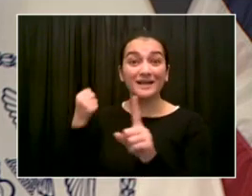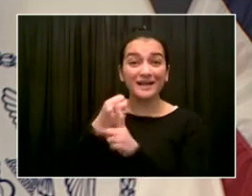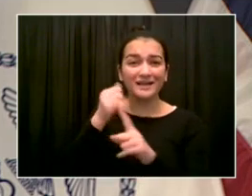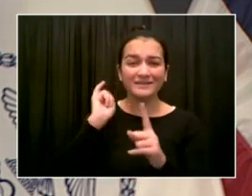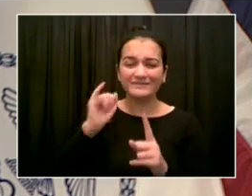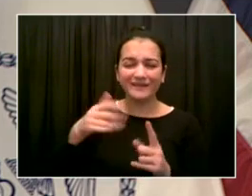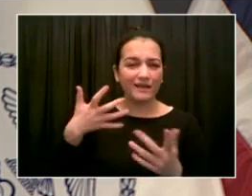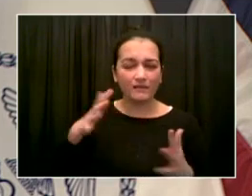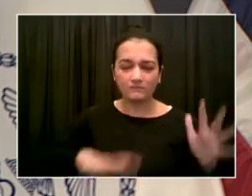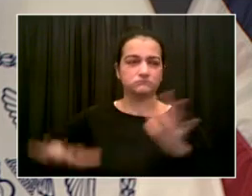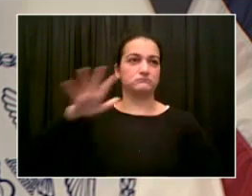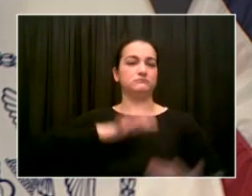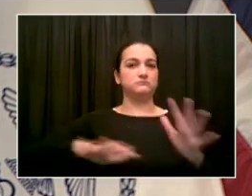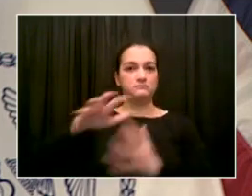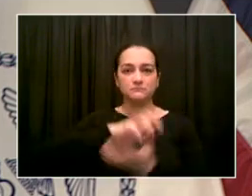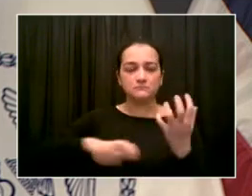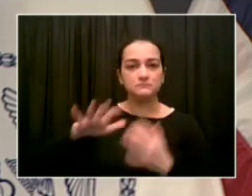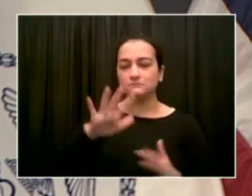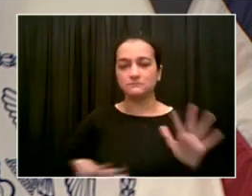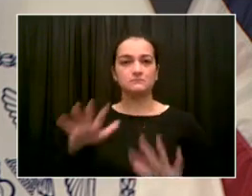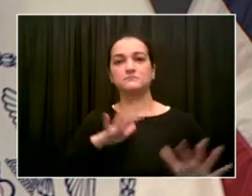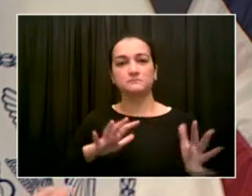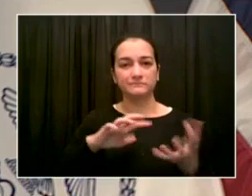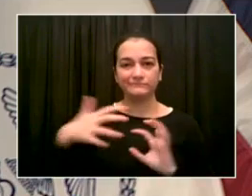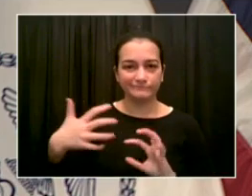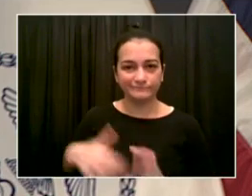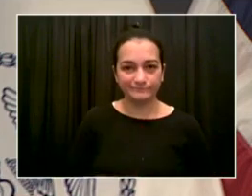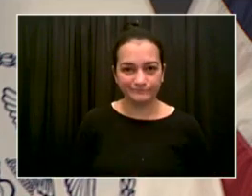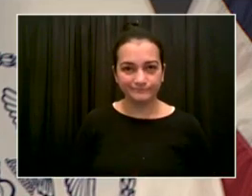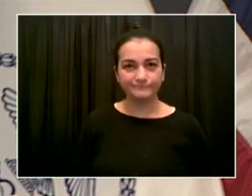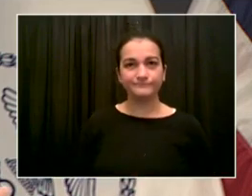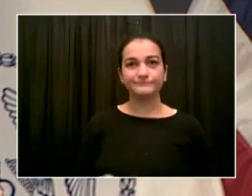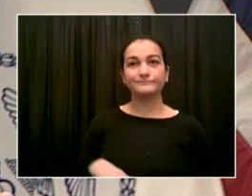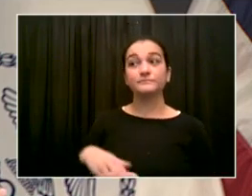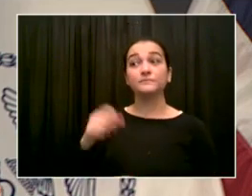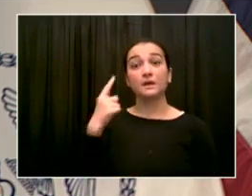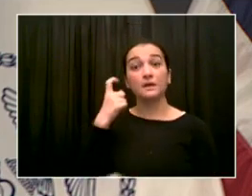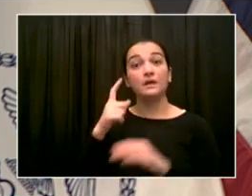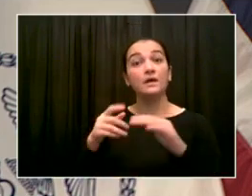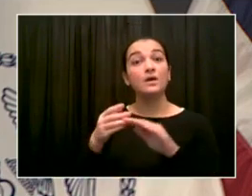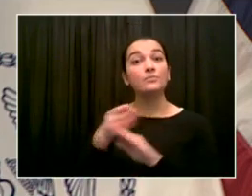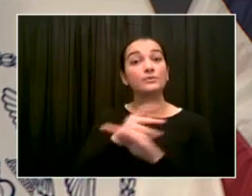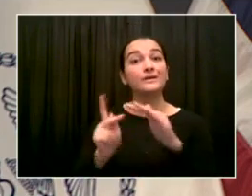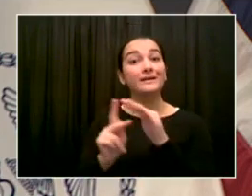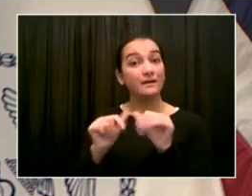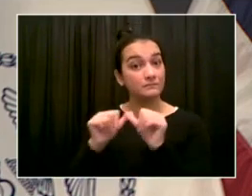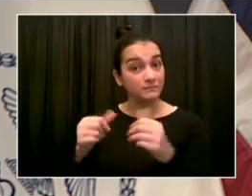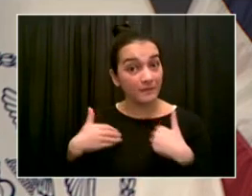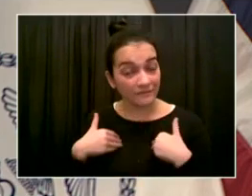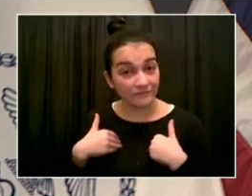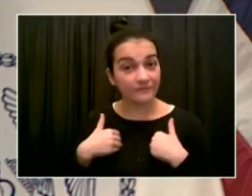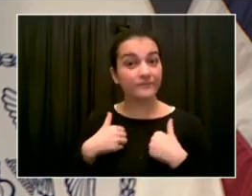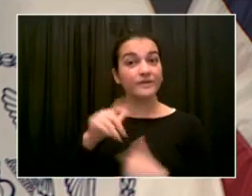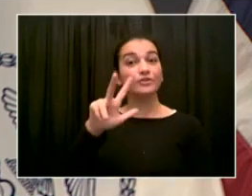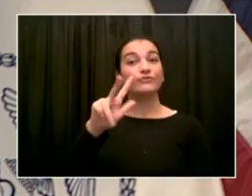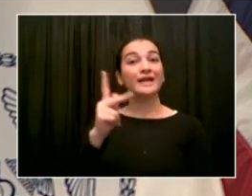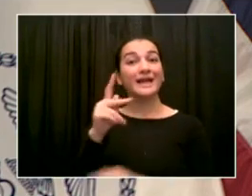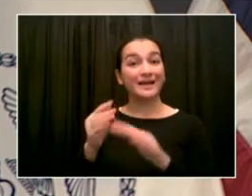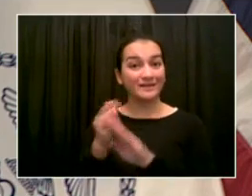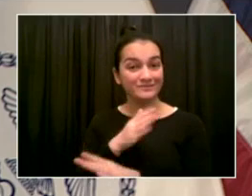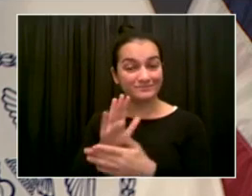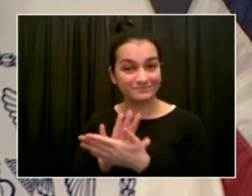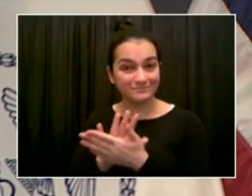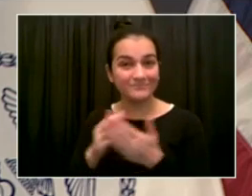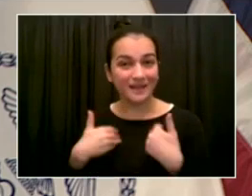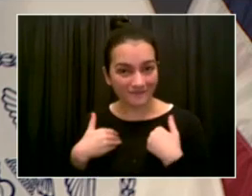continues, 3K continues, after school continues. I want to make it much bigger. That's the plan I announced last week. I'd like to see for this whole state a